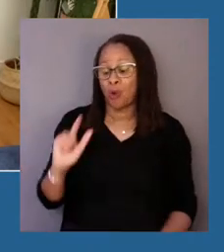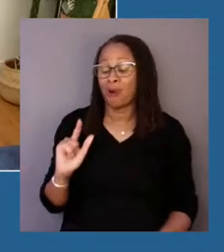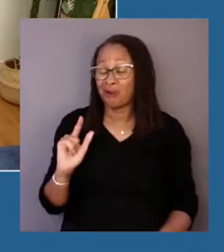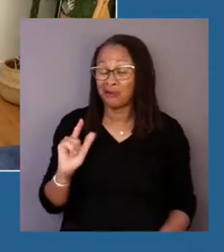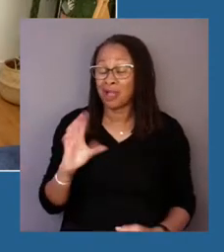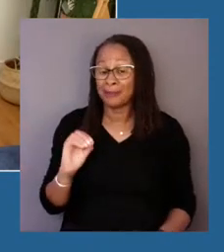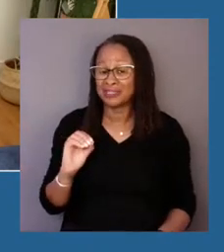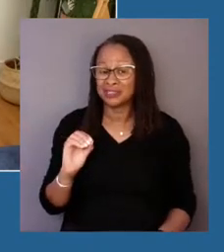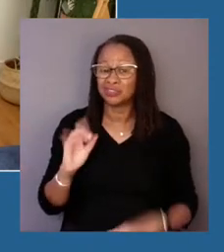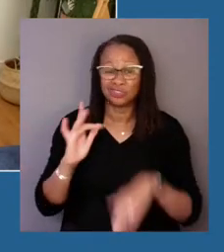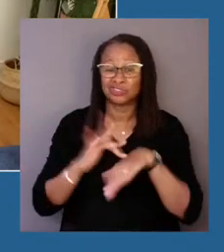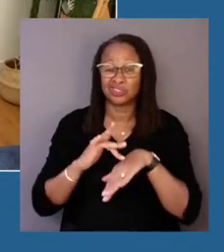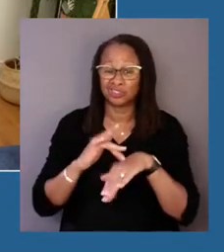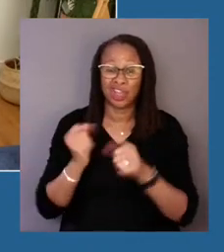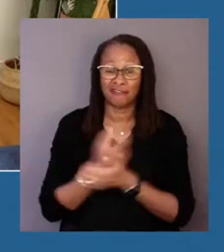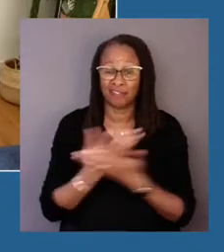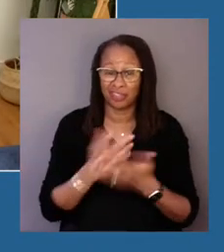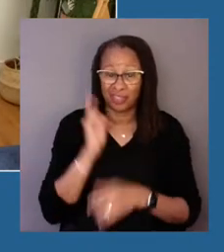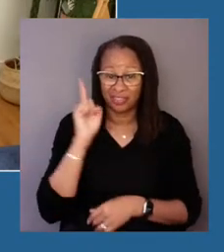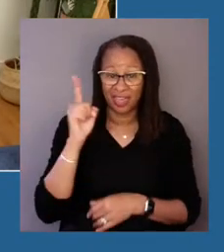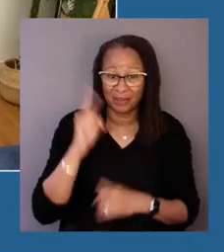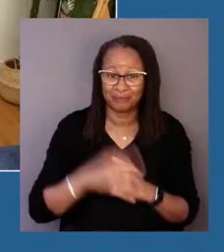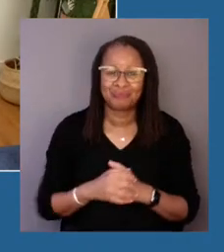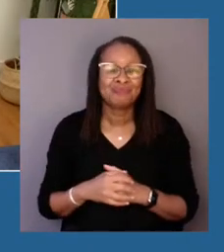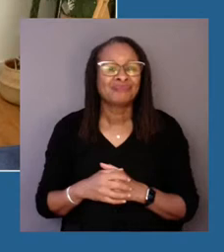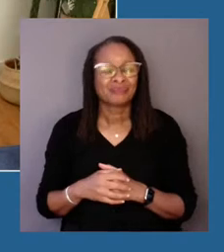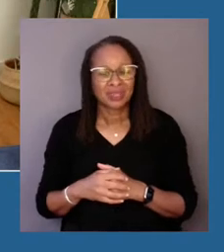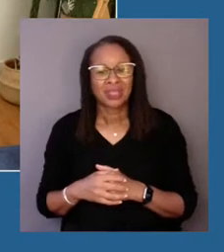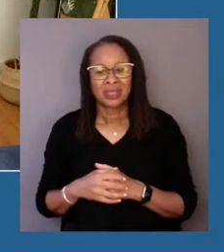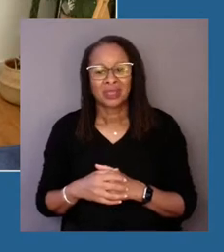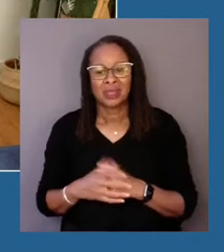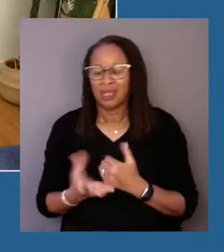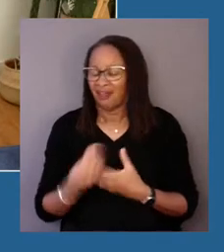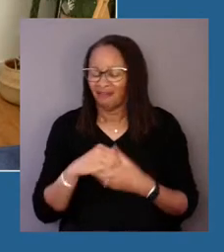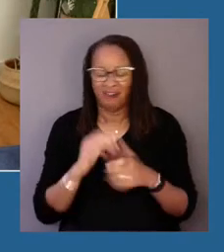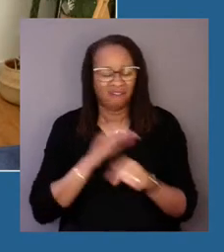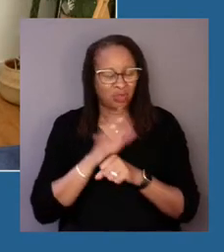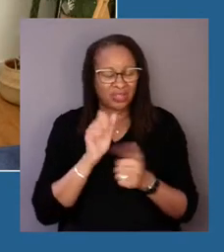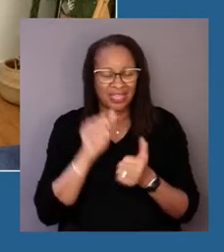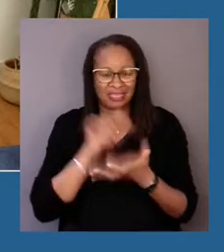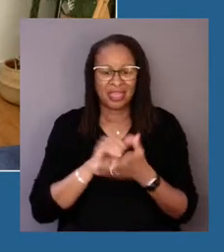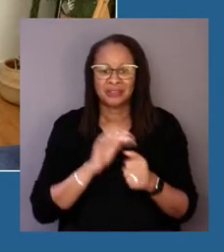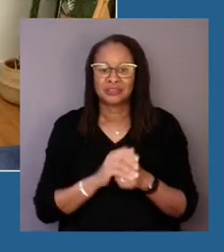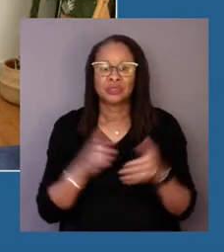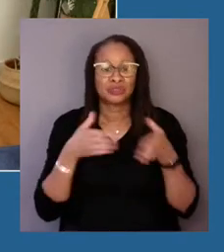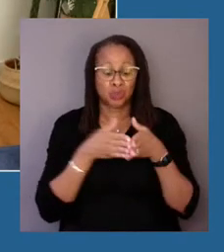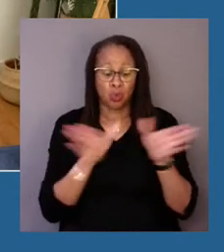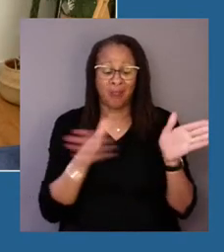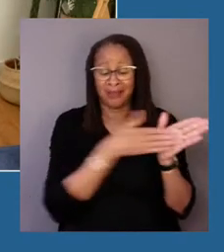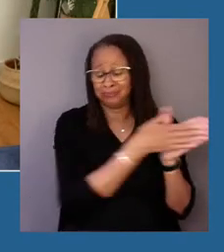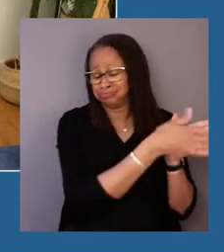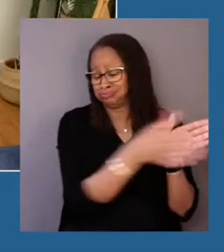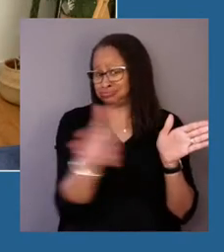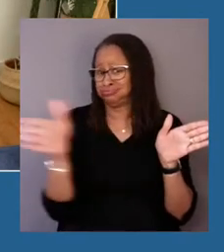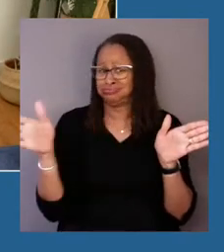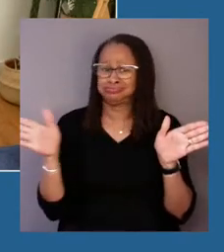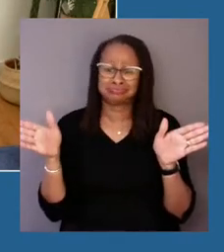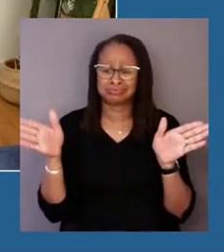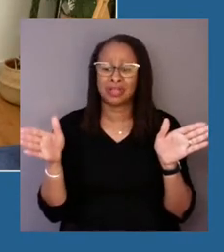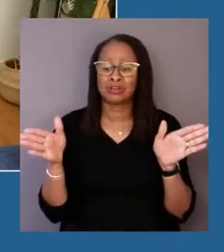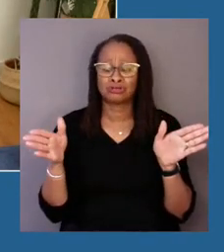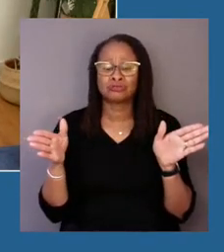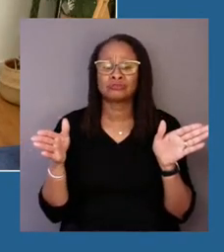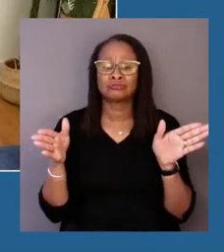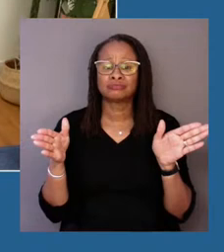stuff. So yeah, I guess my point is just like, there's a really wide swath of things that they can look at beyond just where